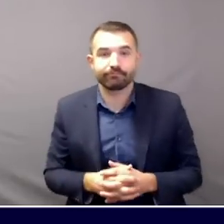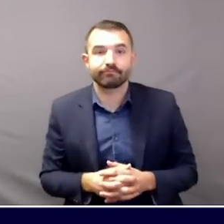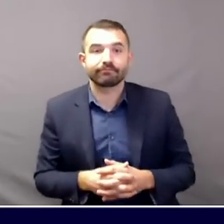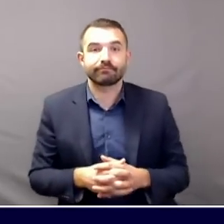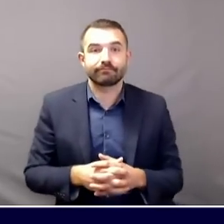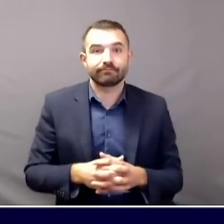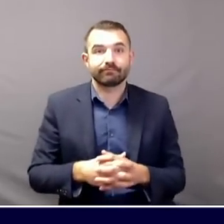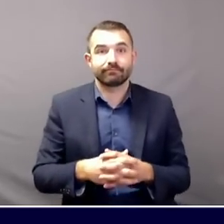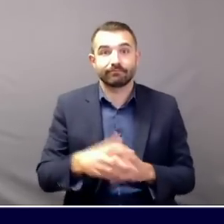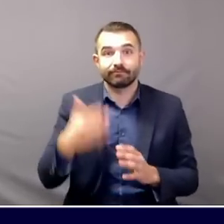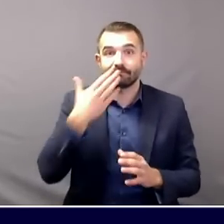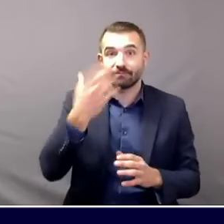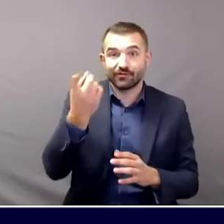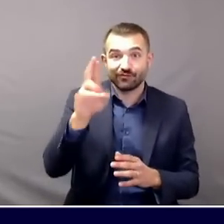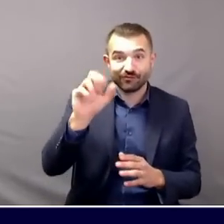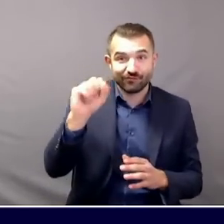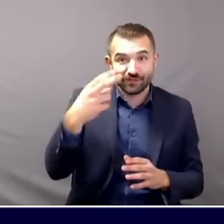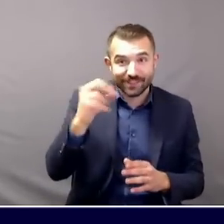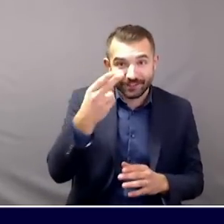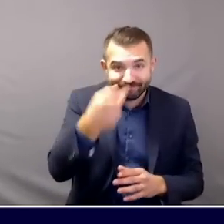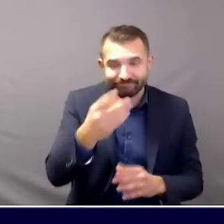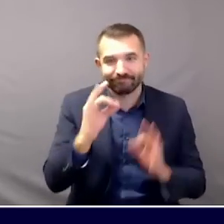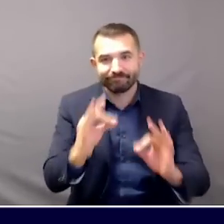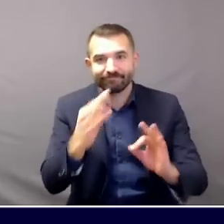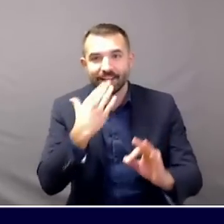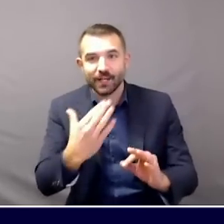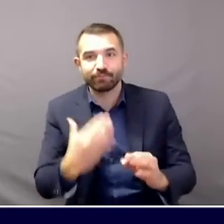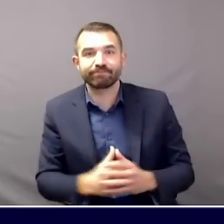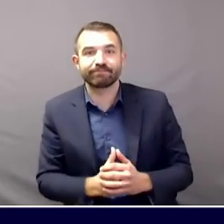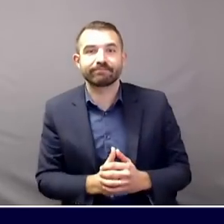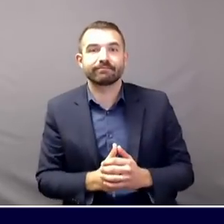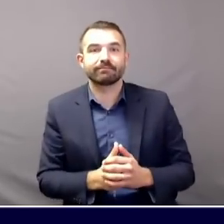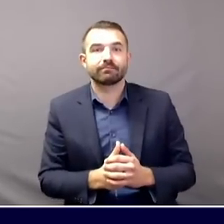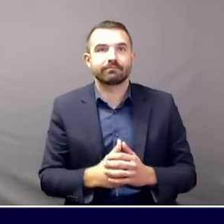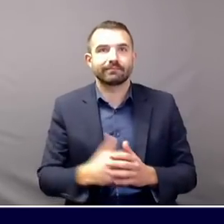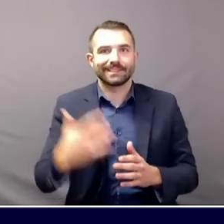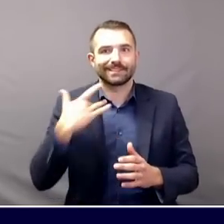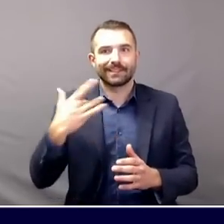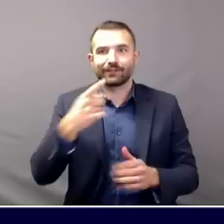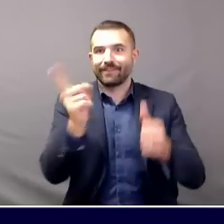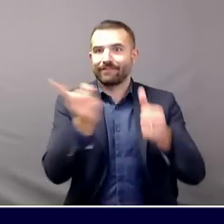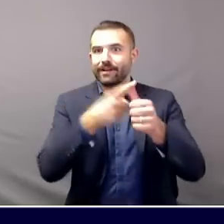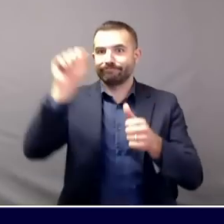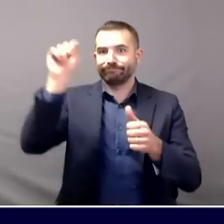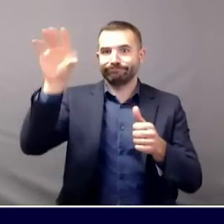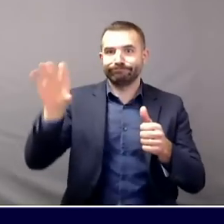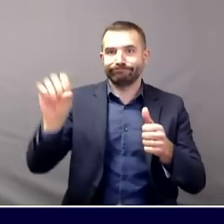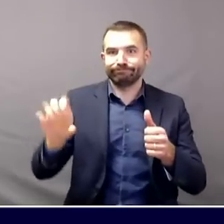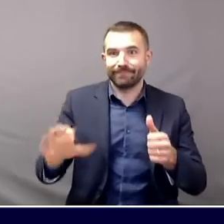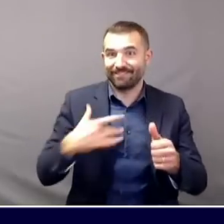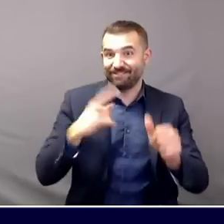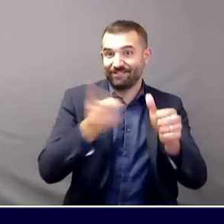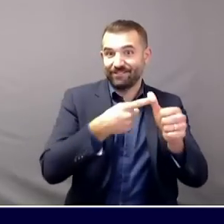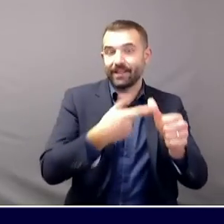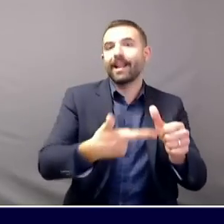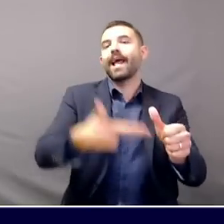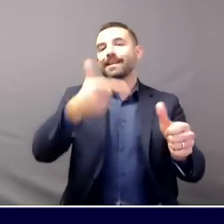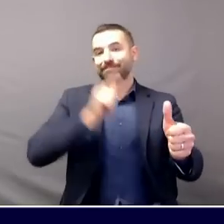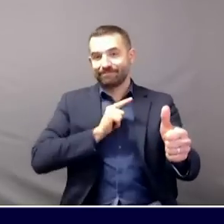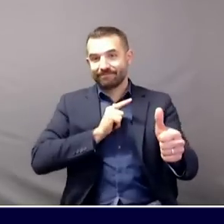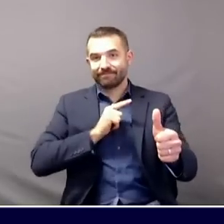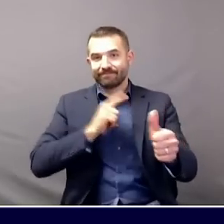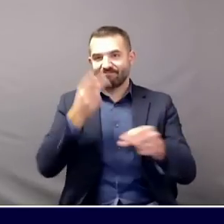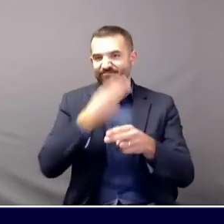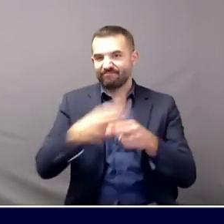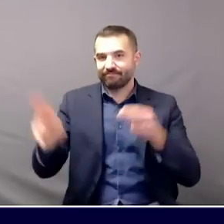Shah. And before I ask Dr. Shah to give his daily or semi-daily update, I want to speak briefly about where we